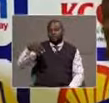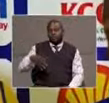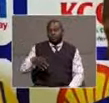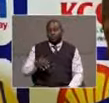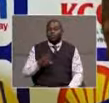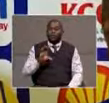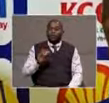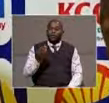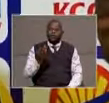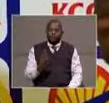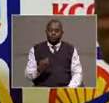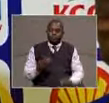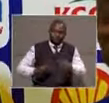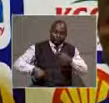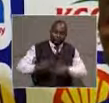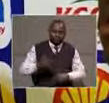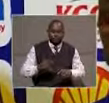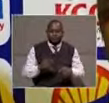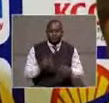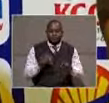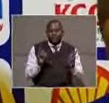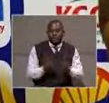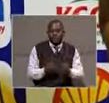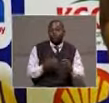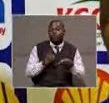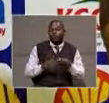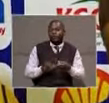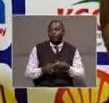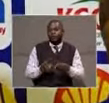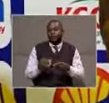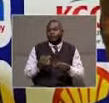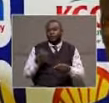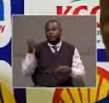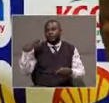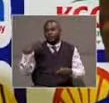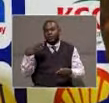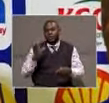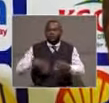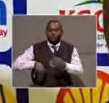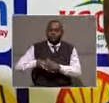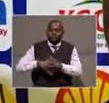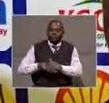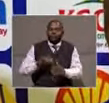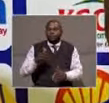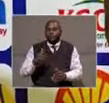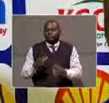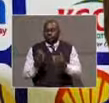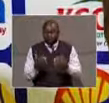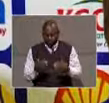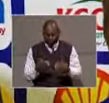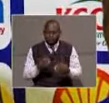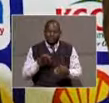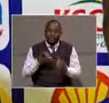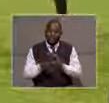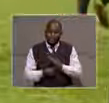CAF Champions League preliminaries on Friday at Star Time Stadium Lugogo. About his key players